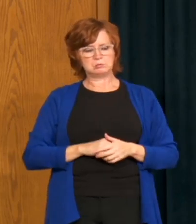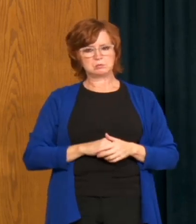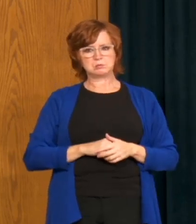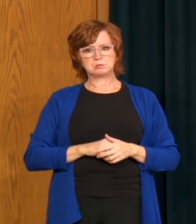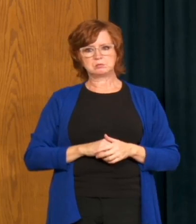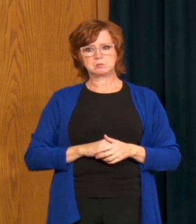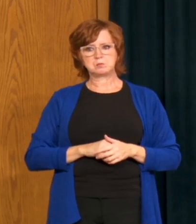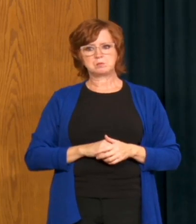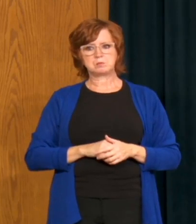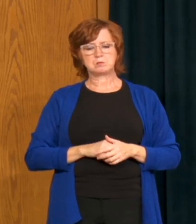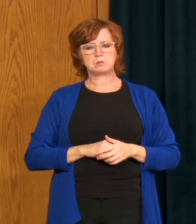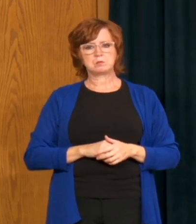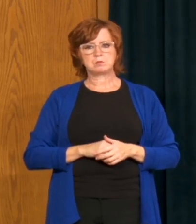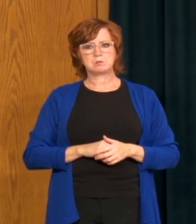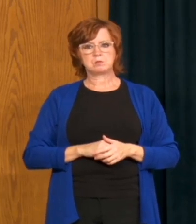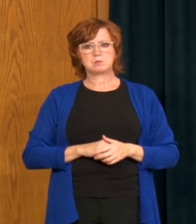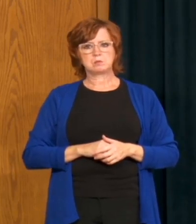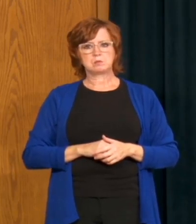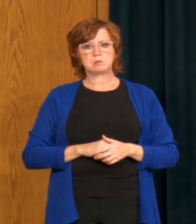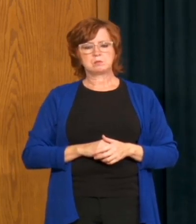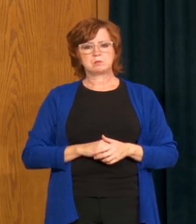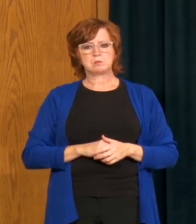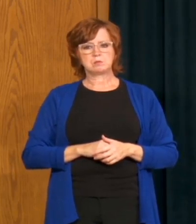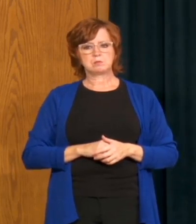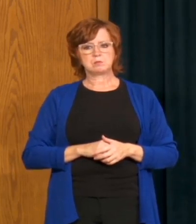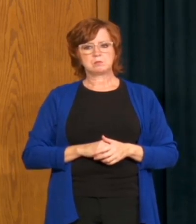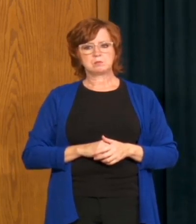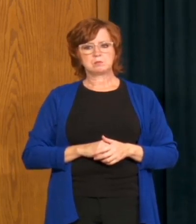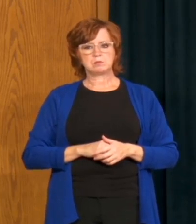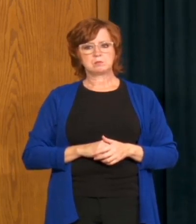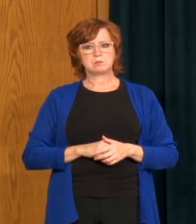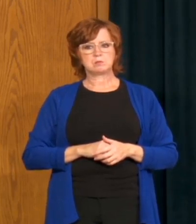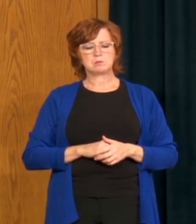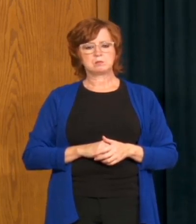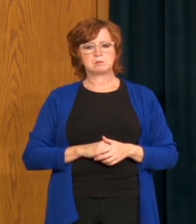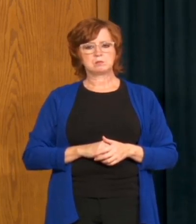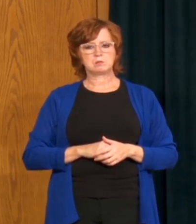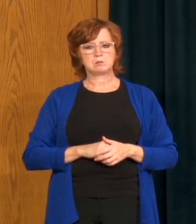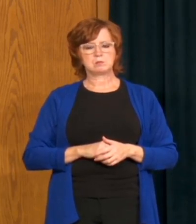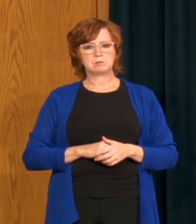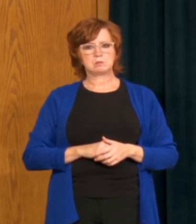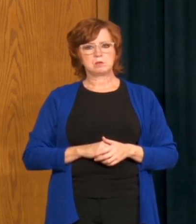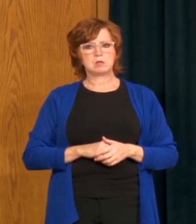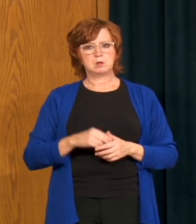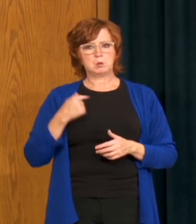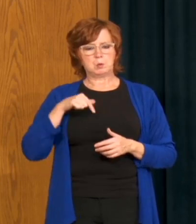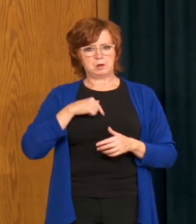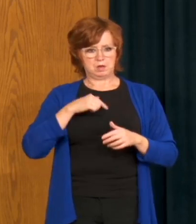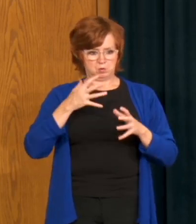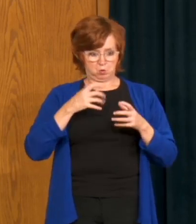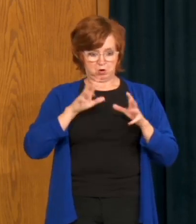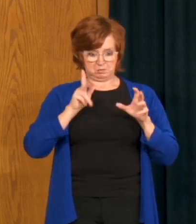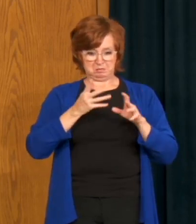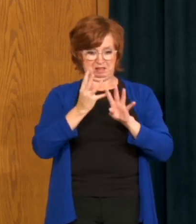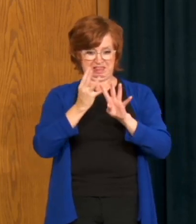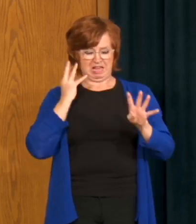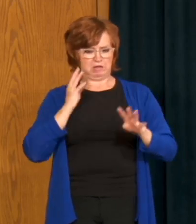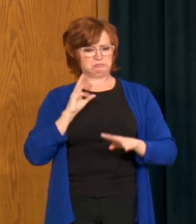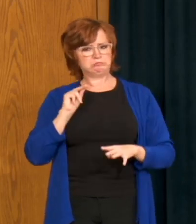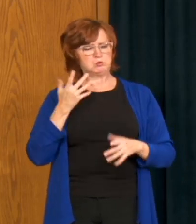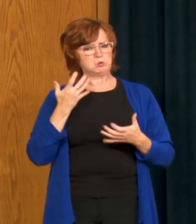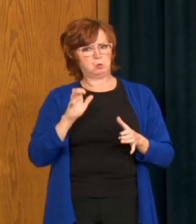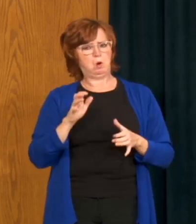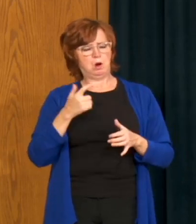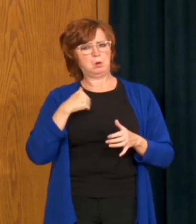to potentially access a test a little quicker. It has been flagged, and we don't want